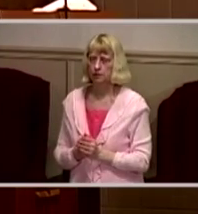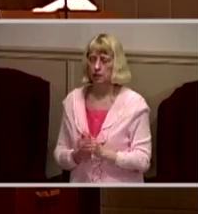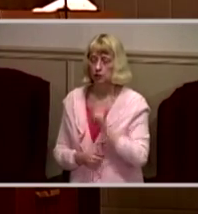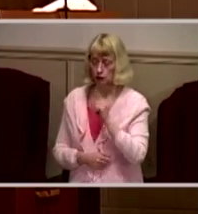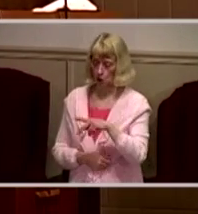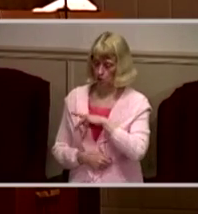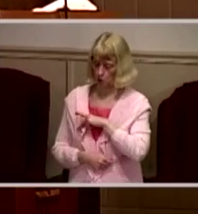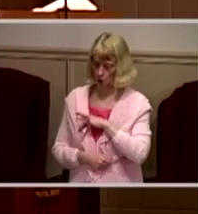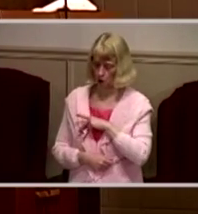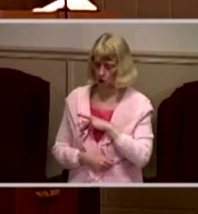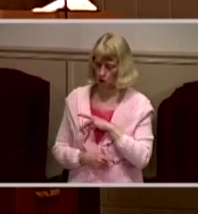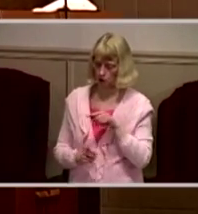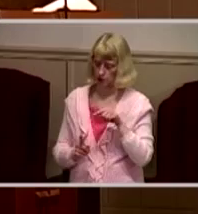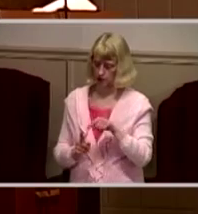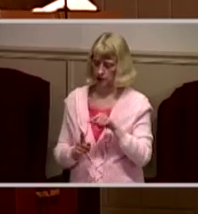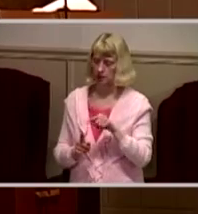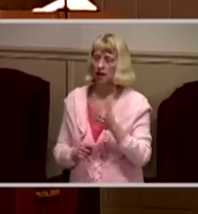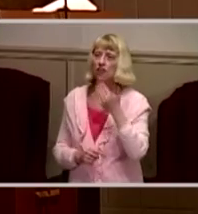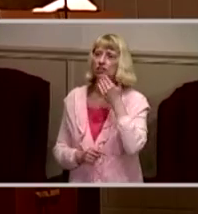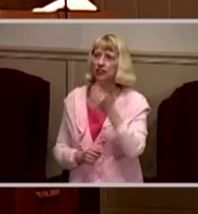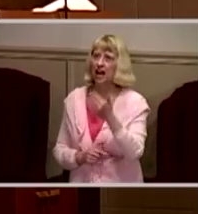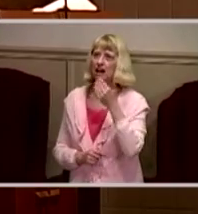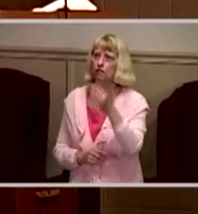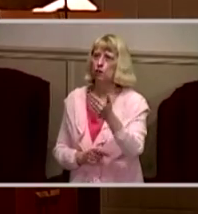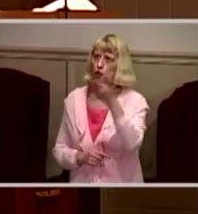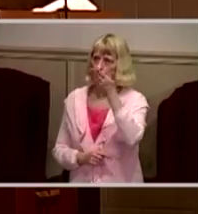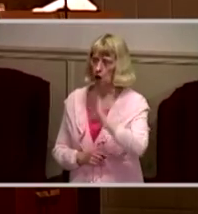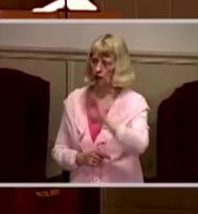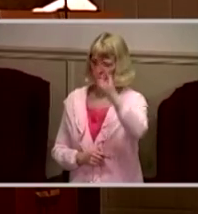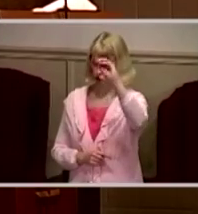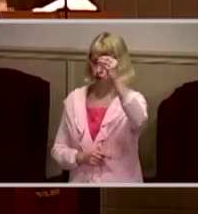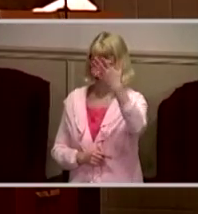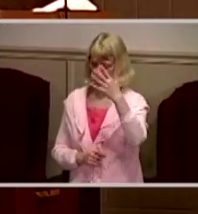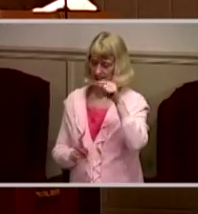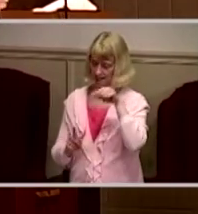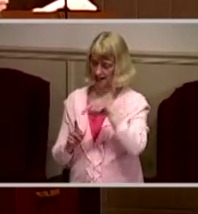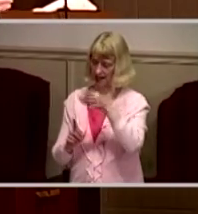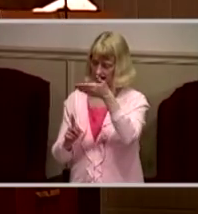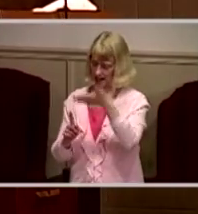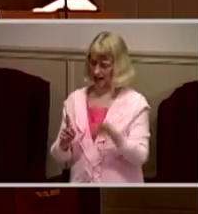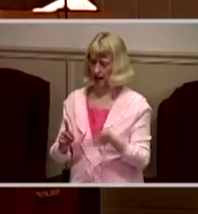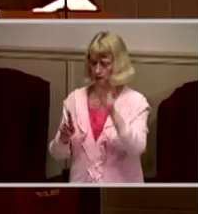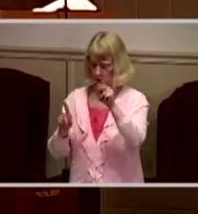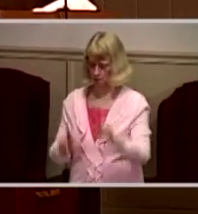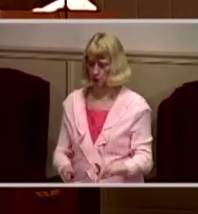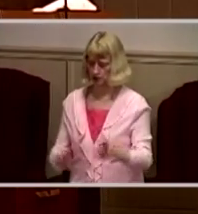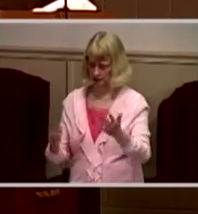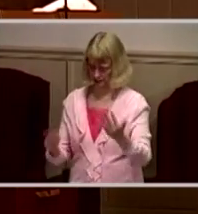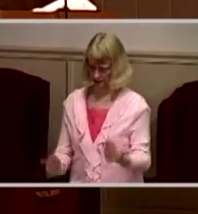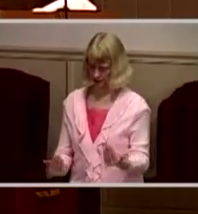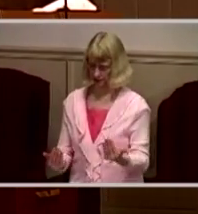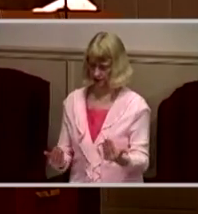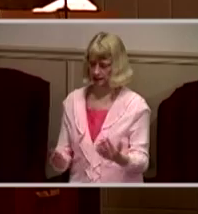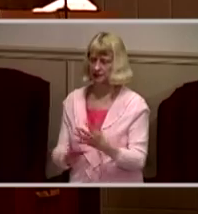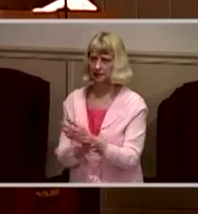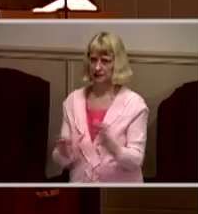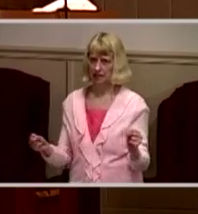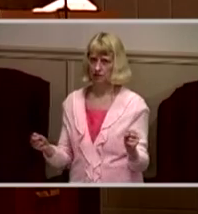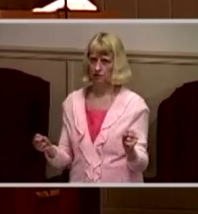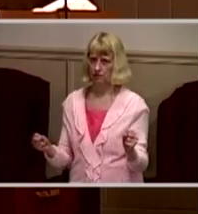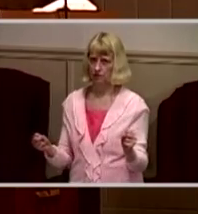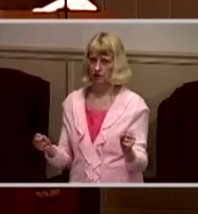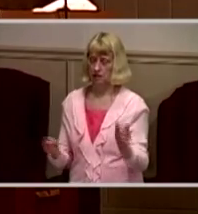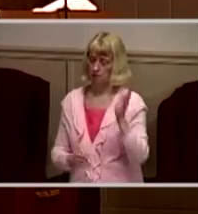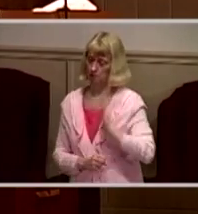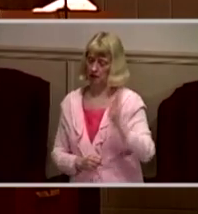so Paul said, I am thankful that by God's grace I am what I am. That is, I am now saved. I